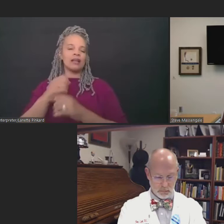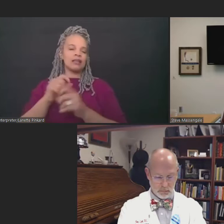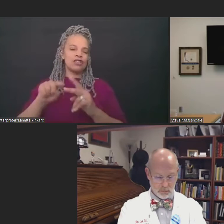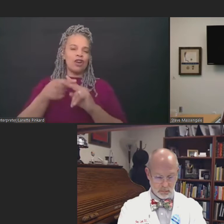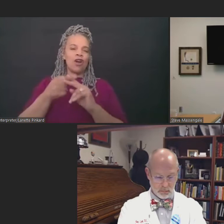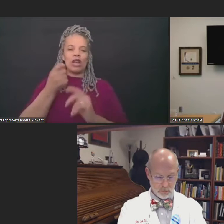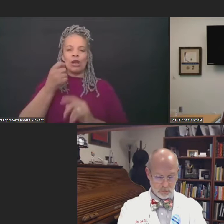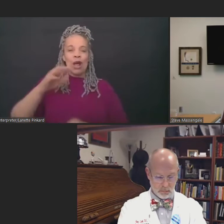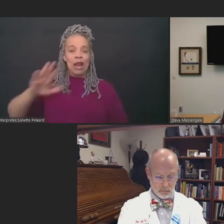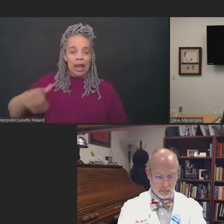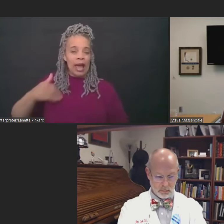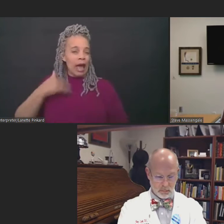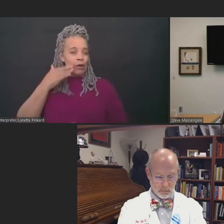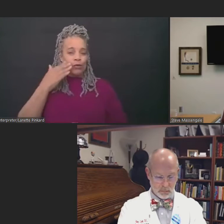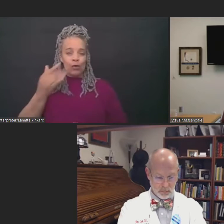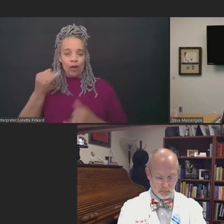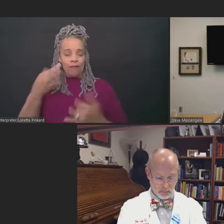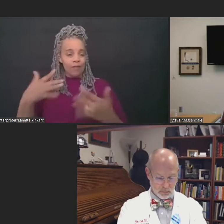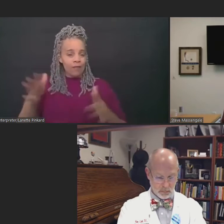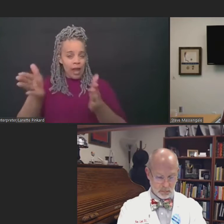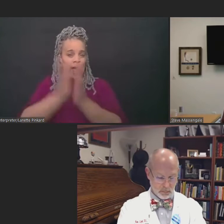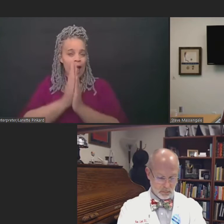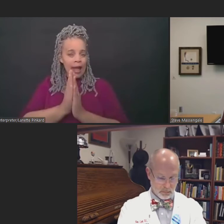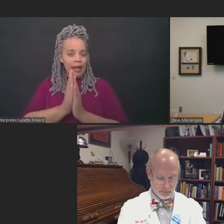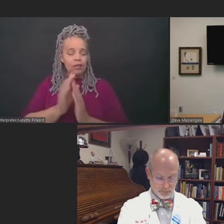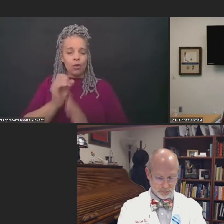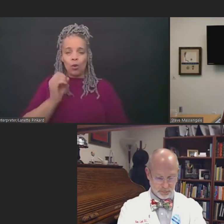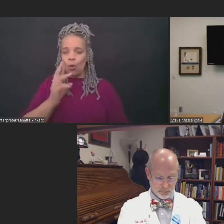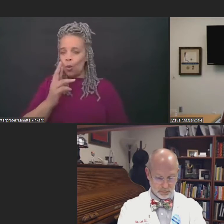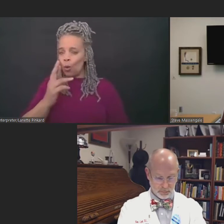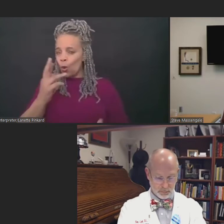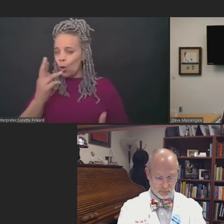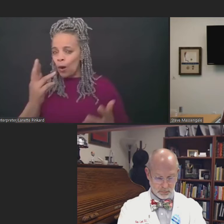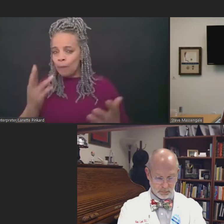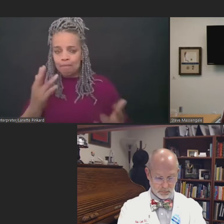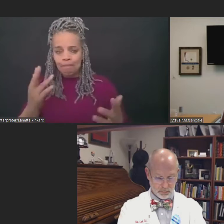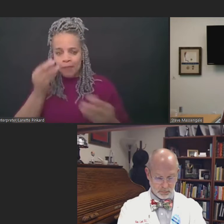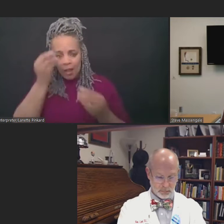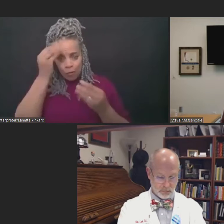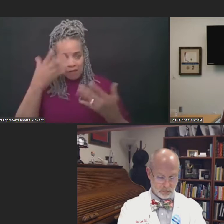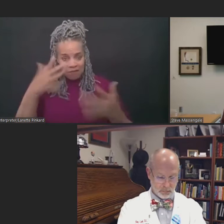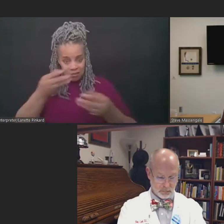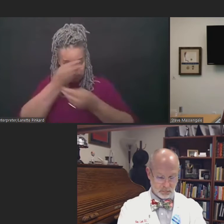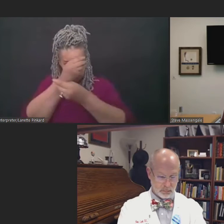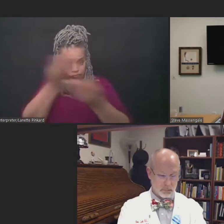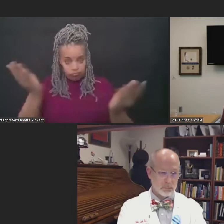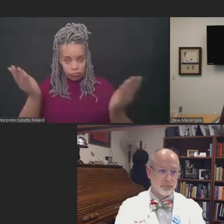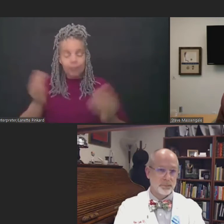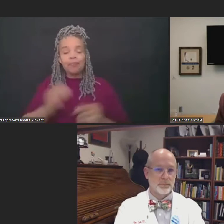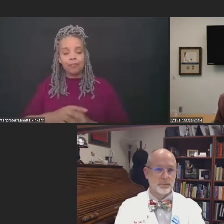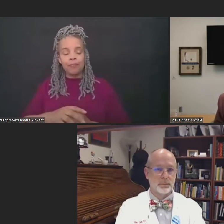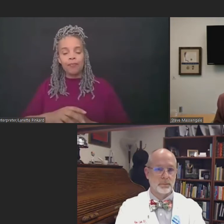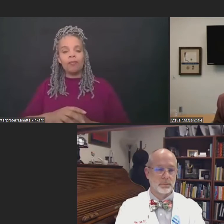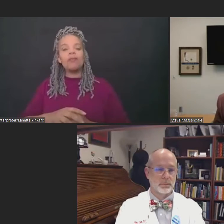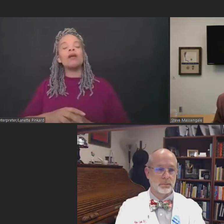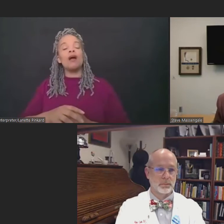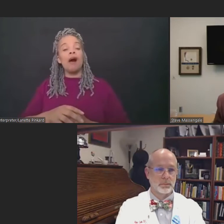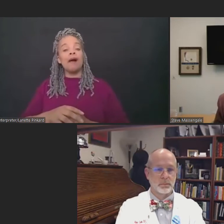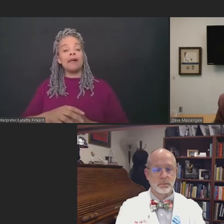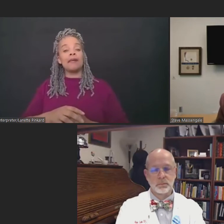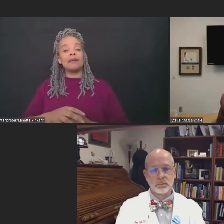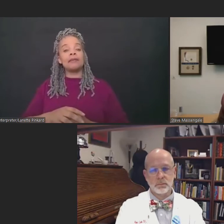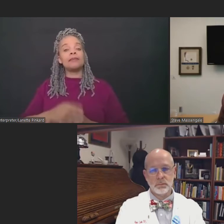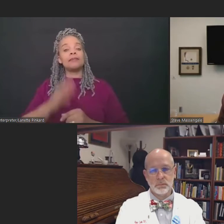if this has already been asked or the information has been given out. Since the numbers